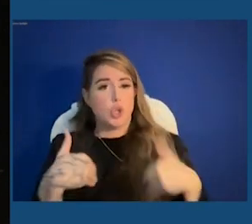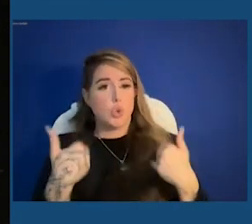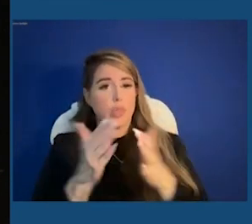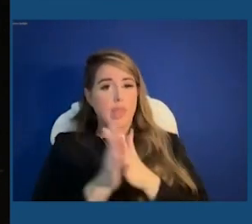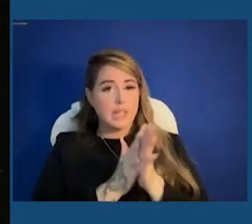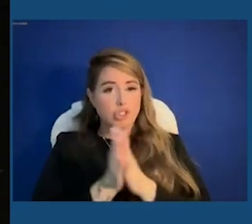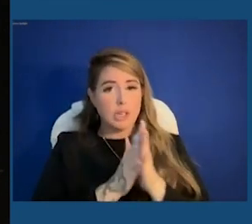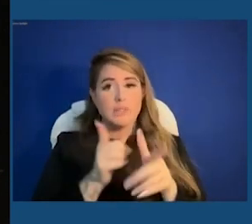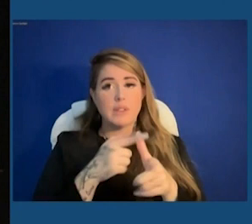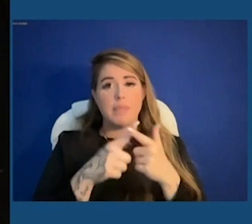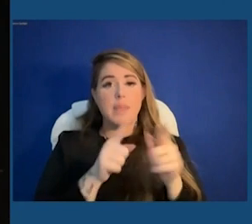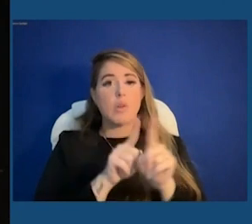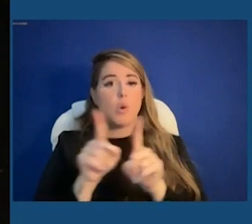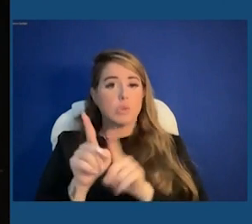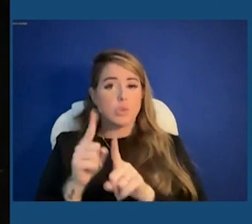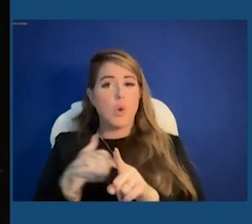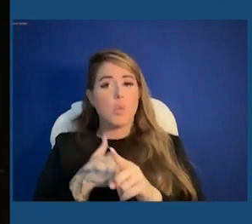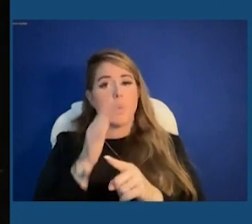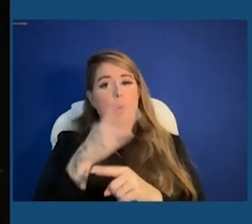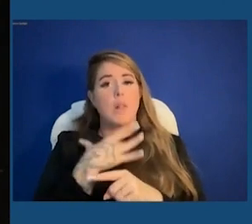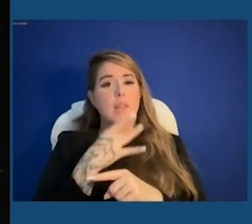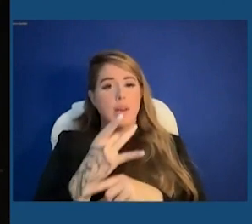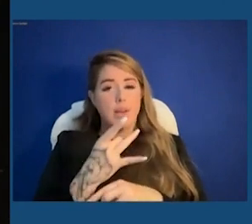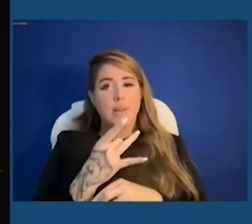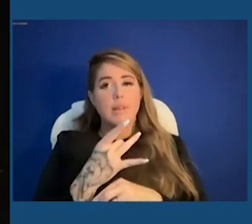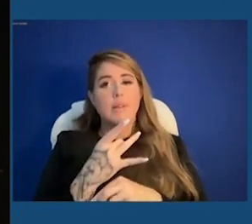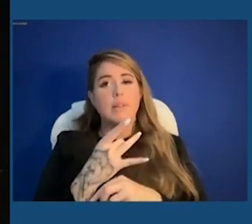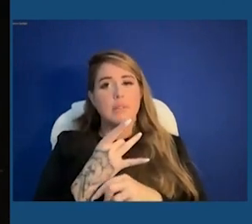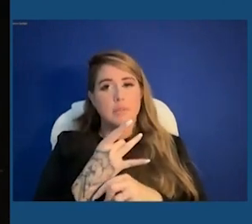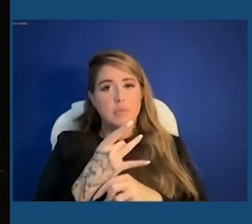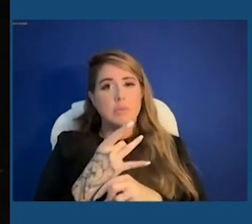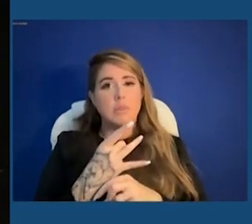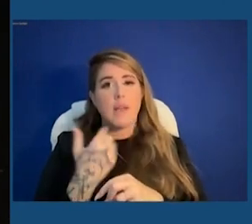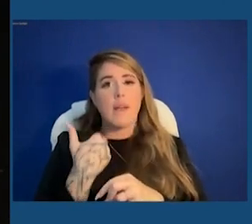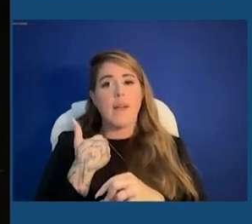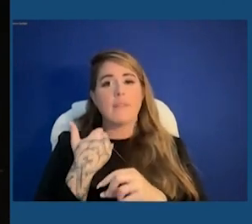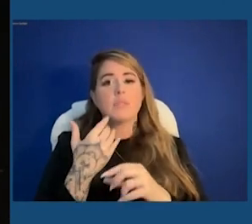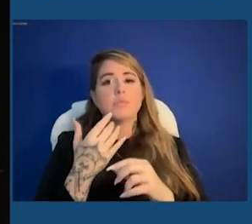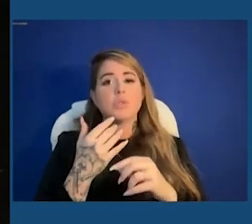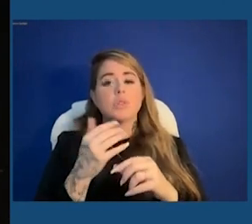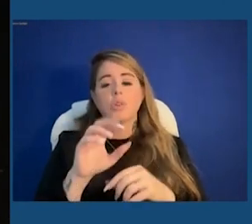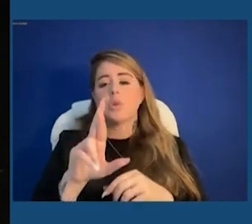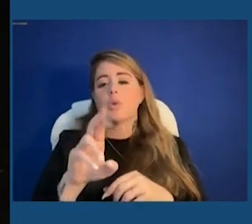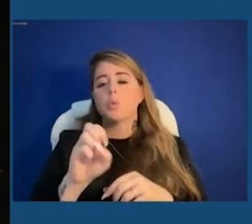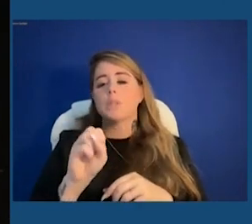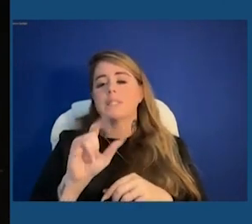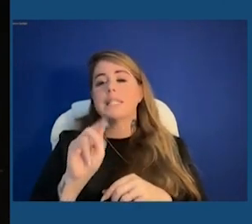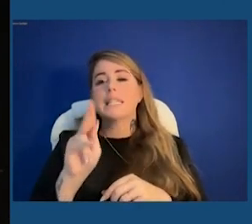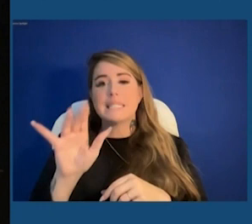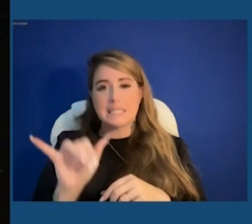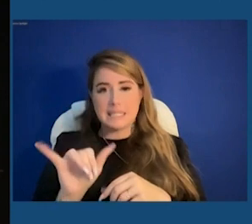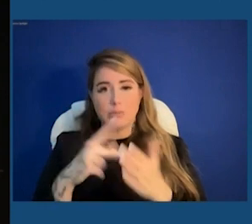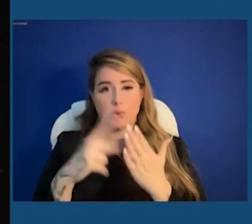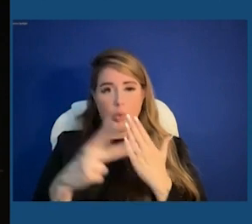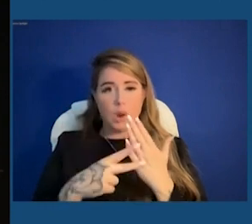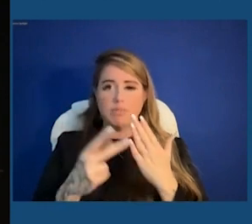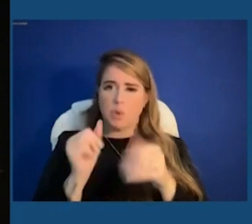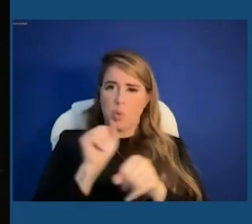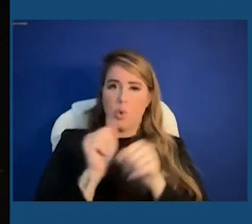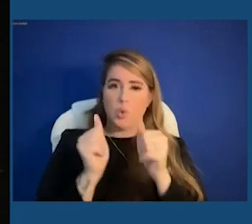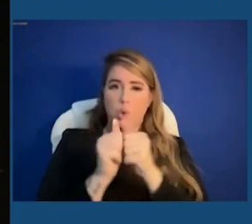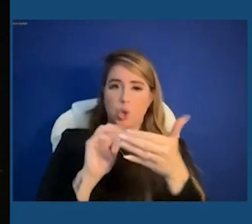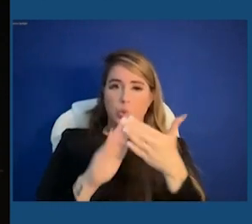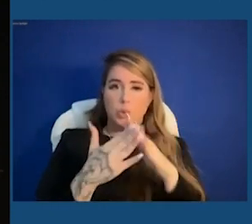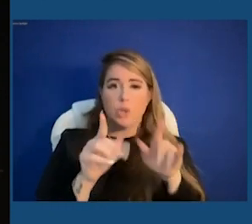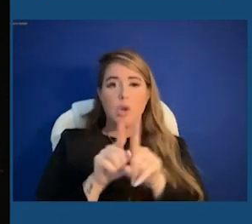then also what we would like, there's also resiliency program that we want that in this kind of work with the community, there's